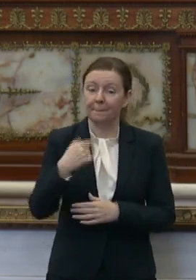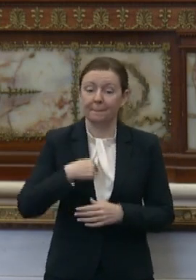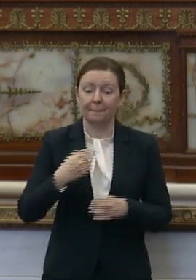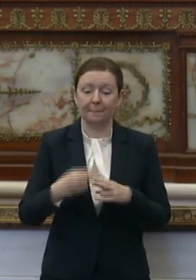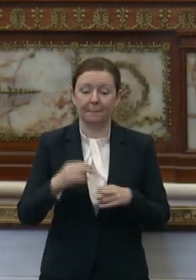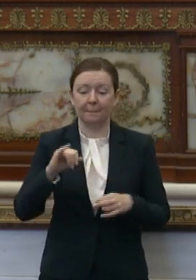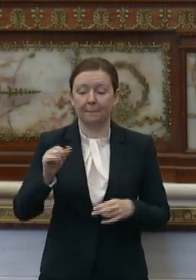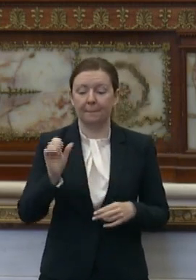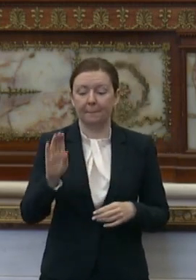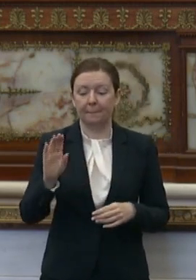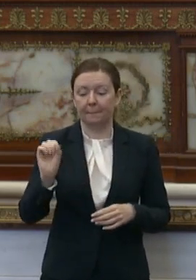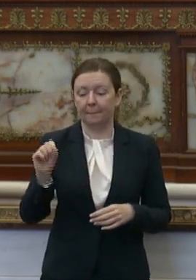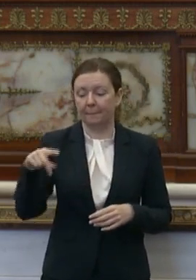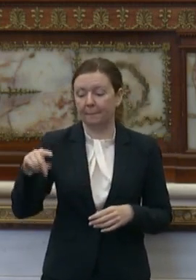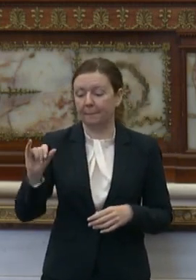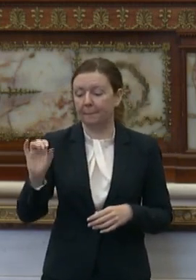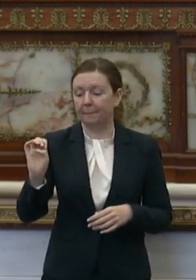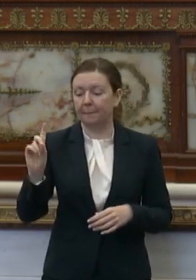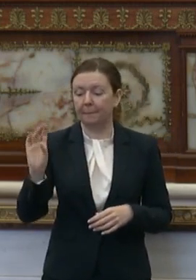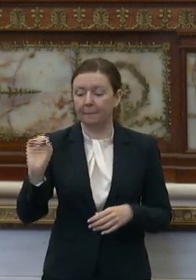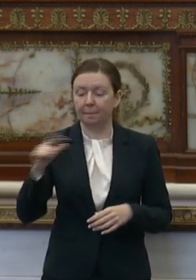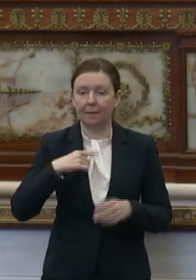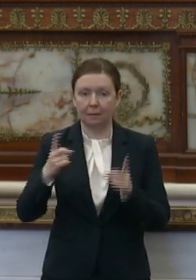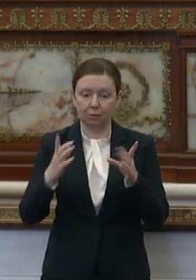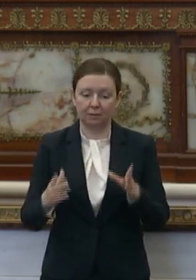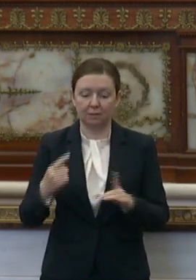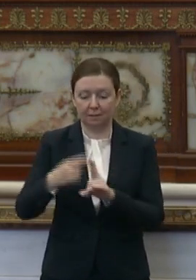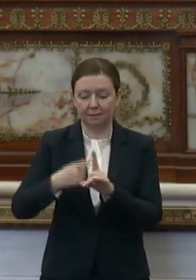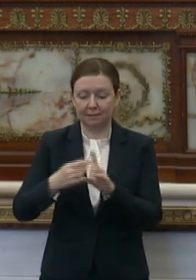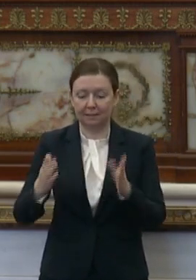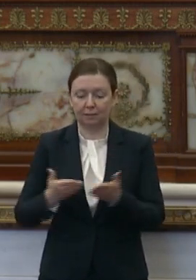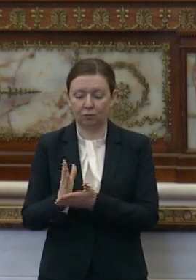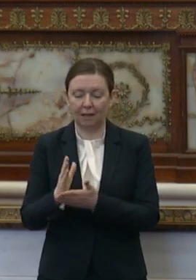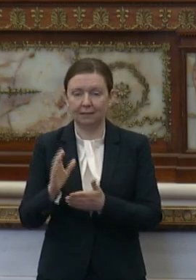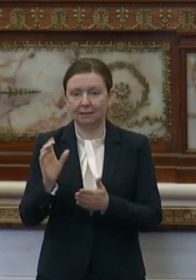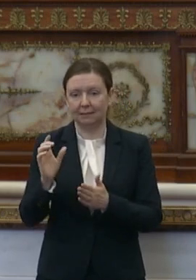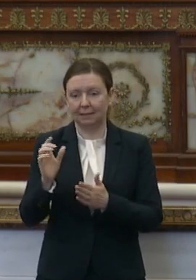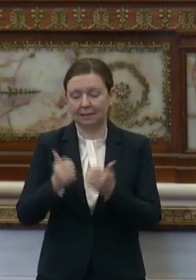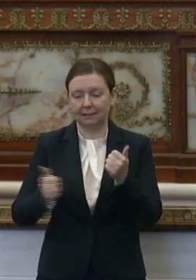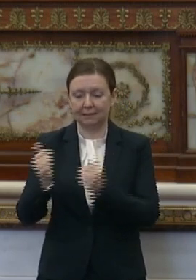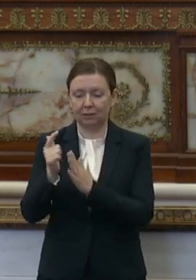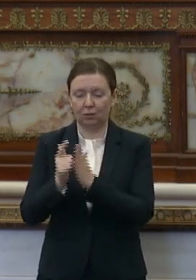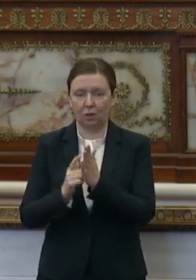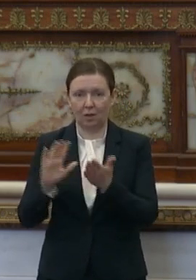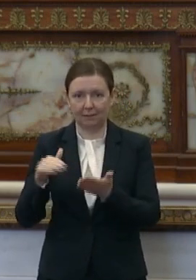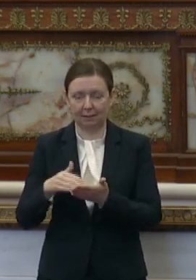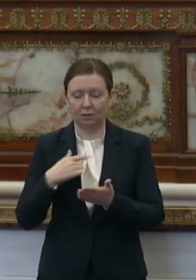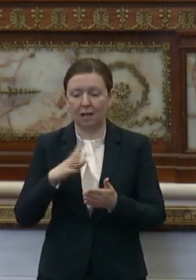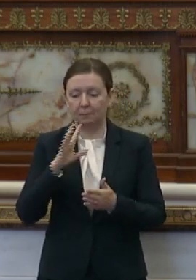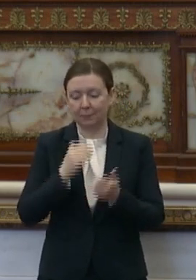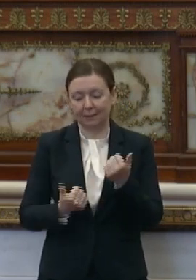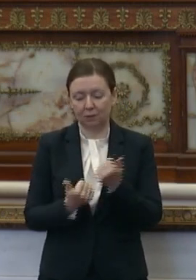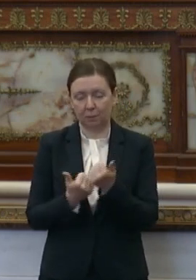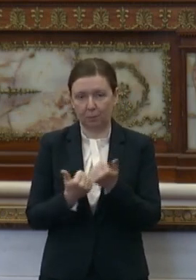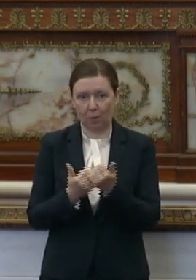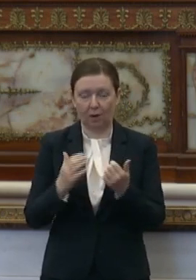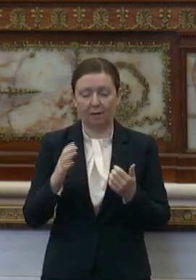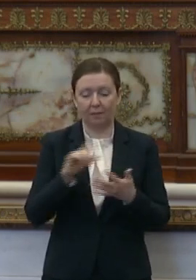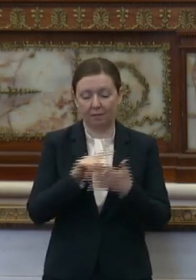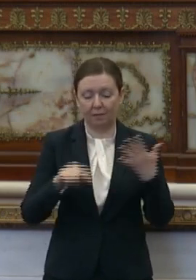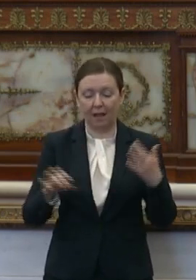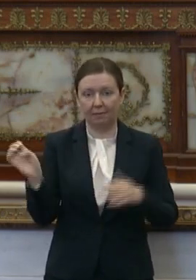name is Jacob Speidel. I'm the Director of Tenant Rights at Senior Law Center. I'm speaking in support of the